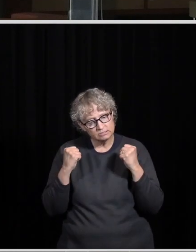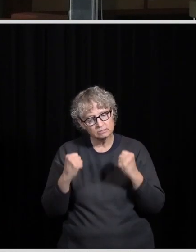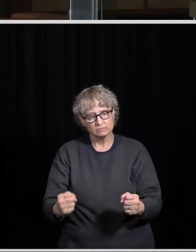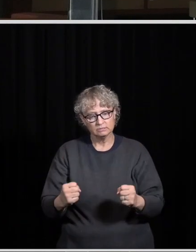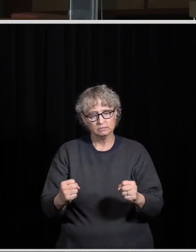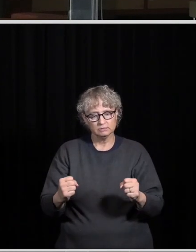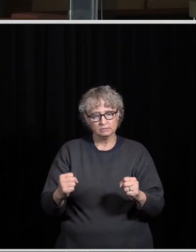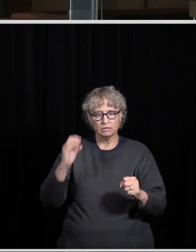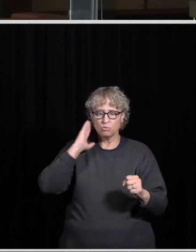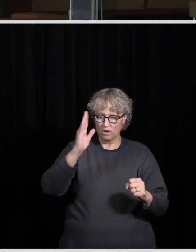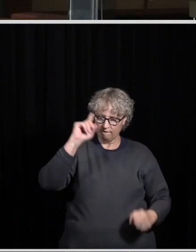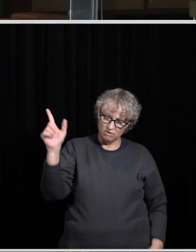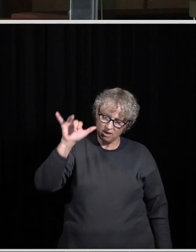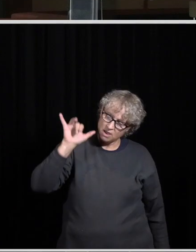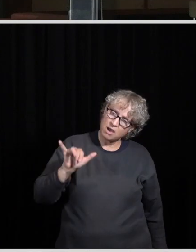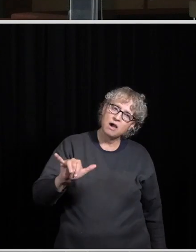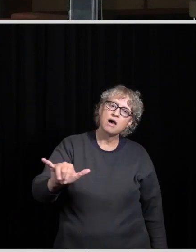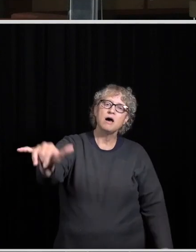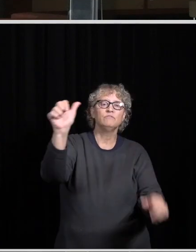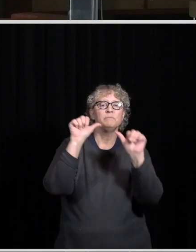strong. It shall